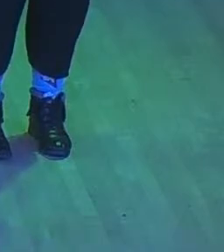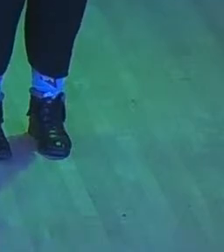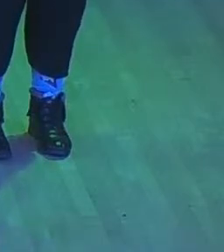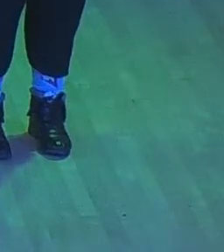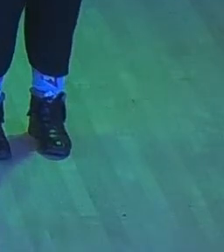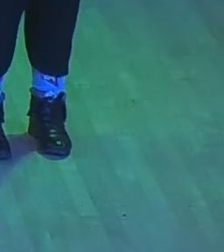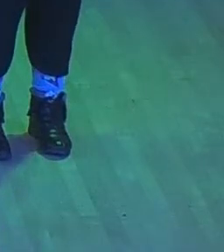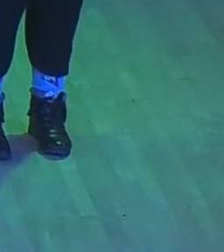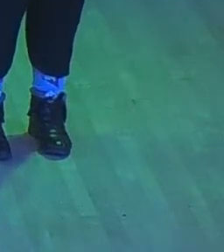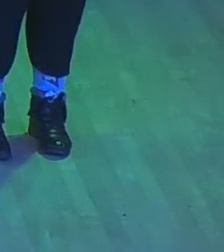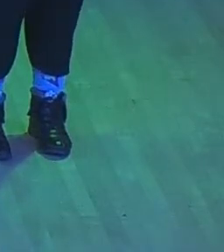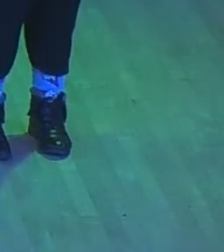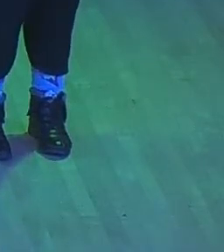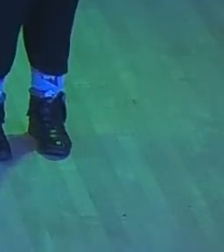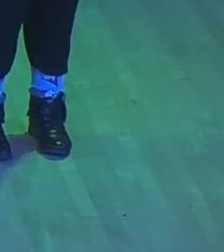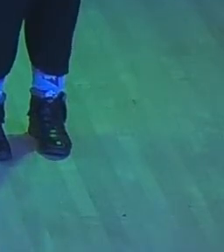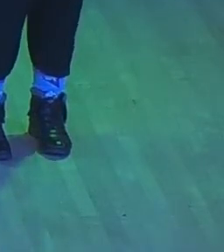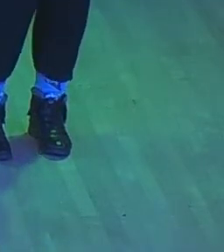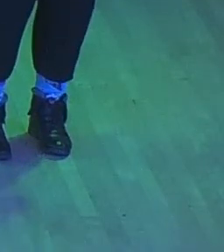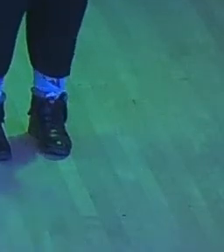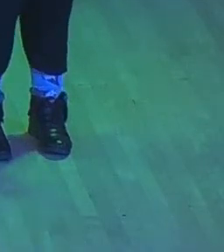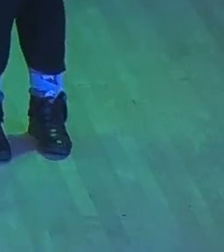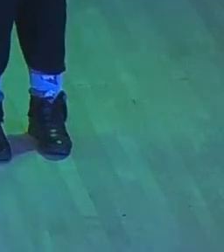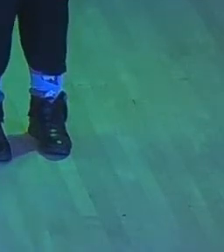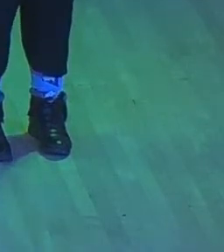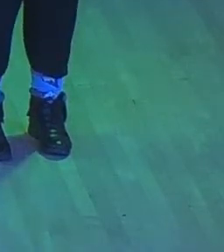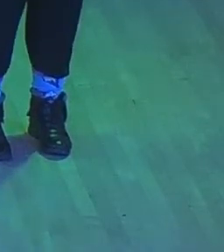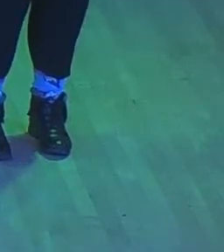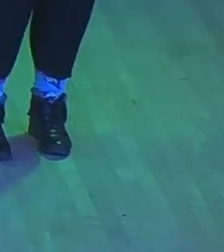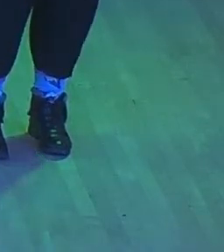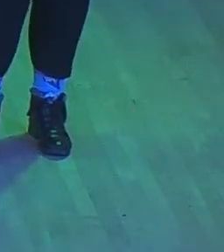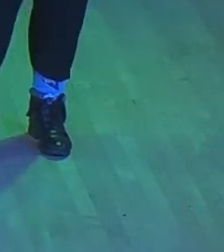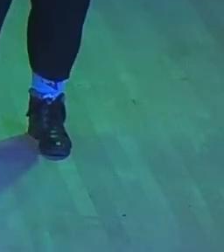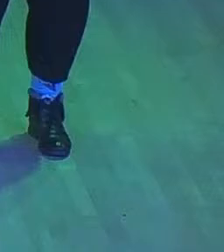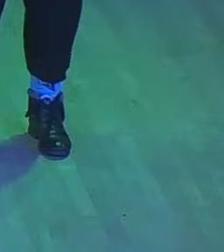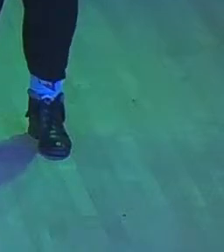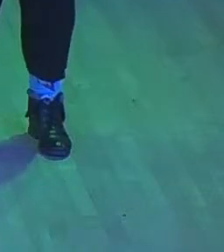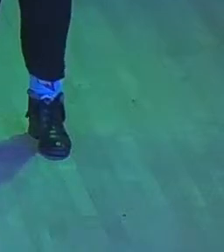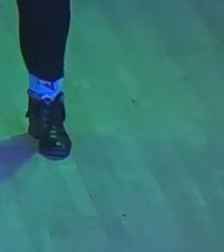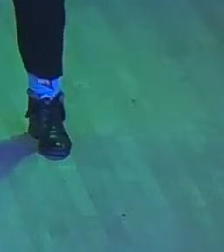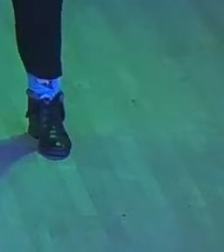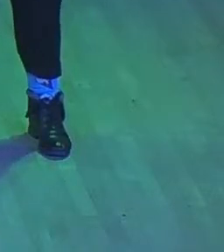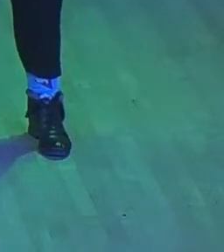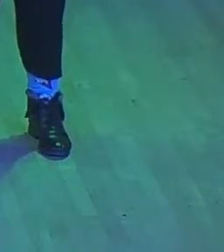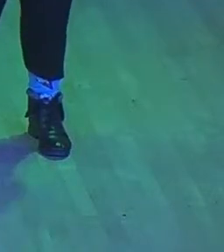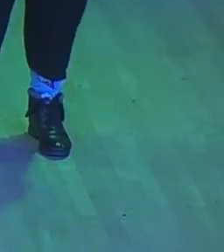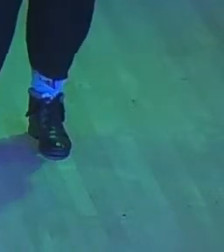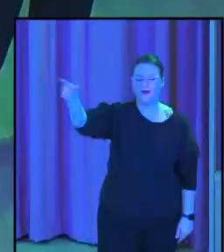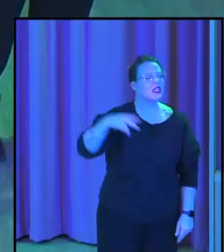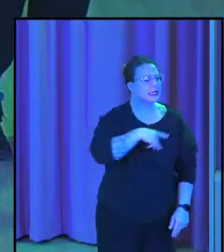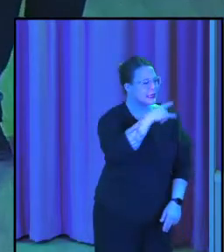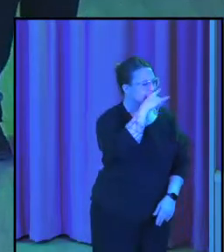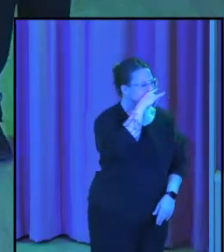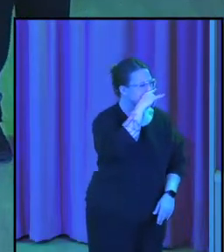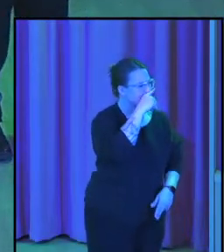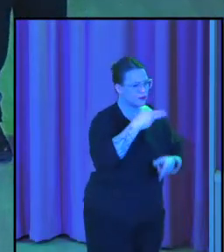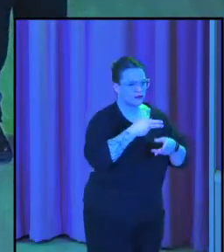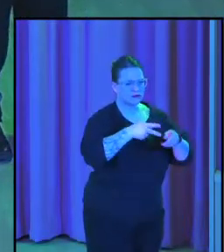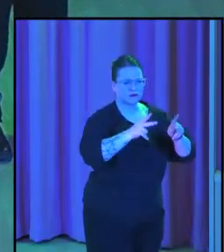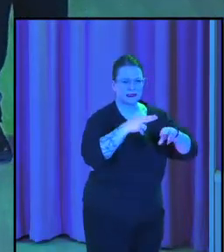exit right behind you. And the long hallway exit. Now, where do kids sit in the rotunda?